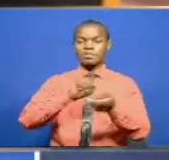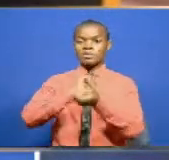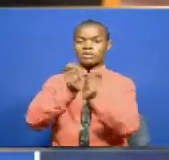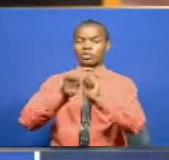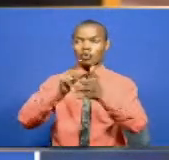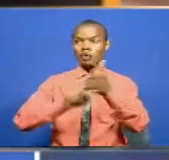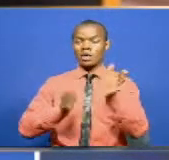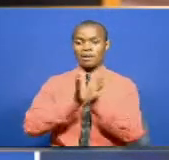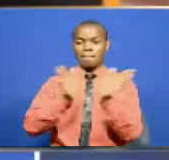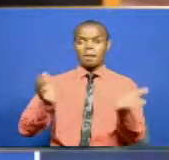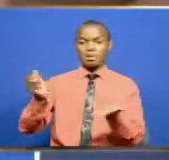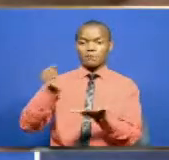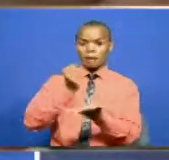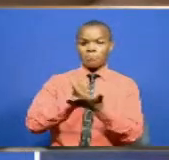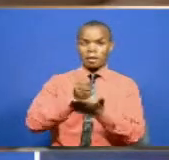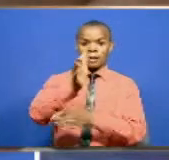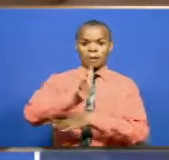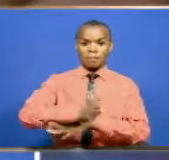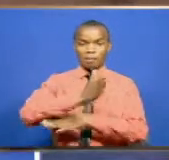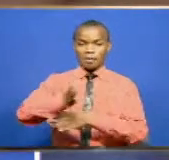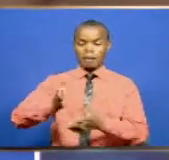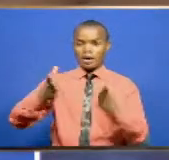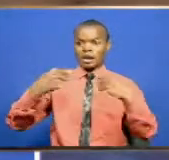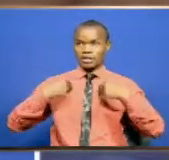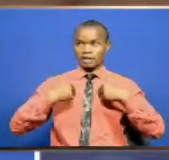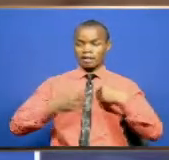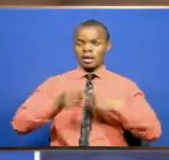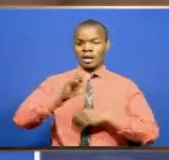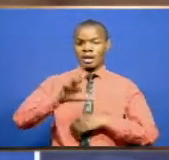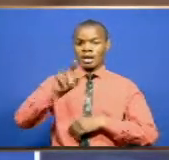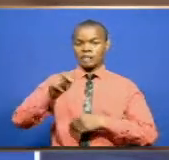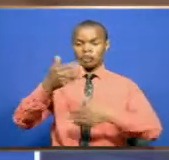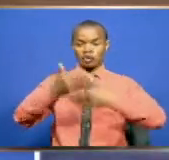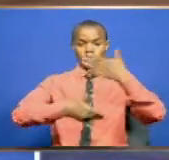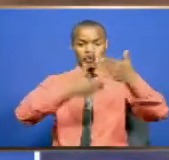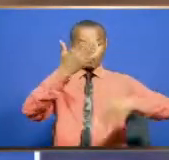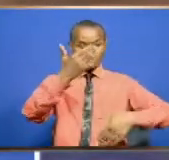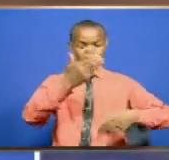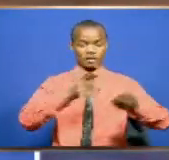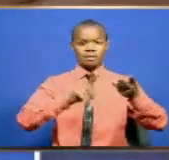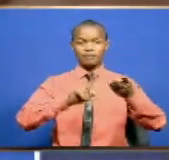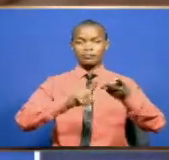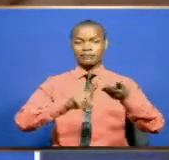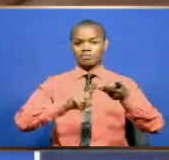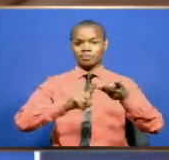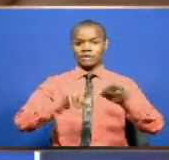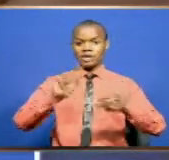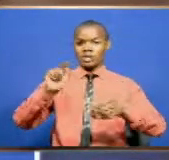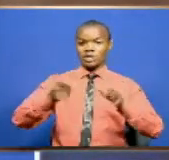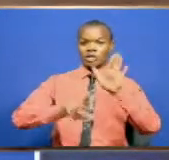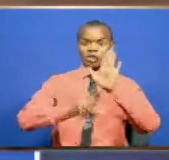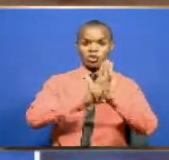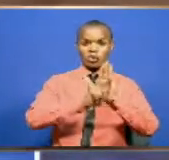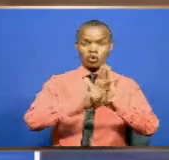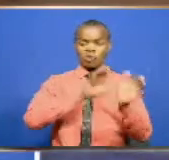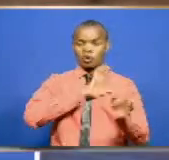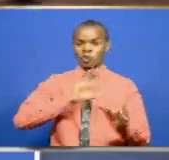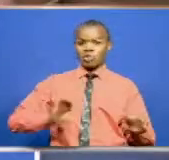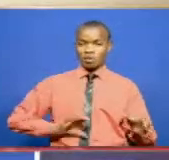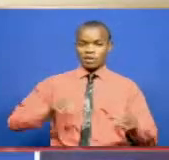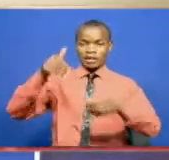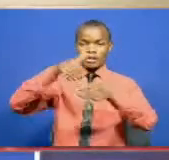Public Appointments, Parliamentary Approval Act, Universities Act, Kenya Law Reform Commission Act, Investment and